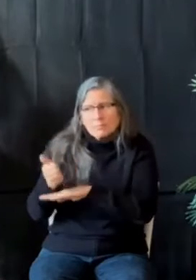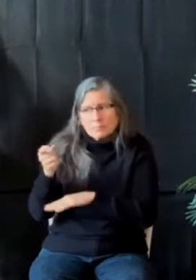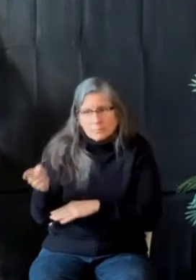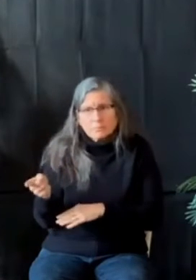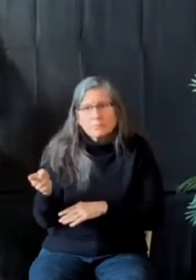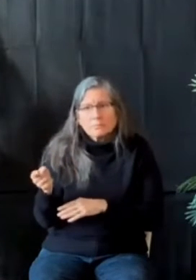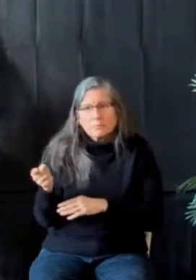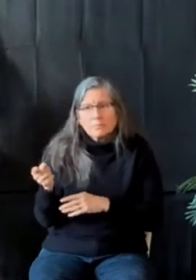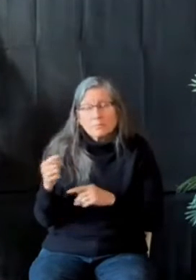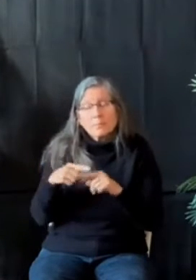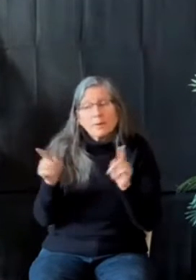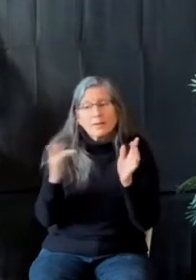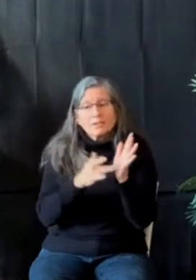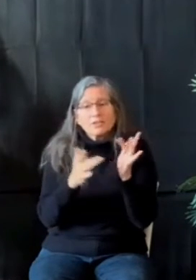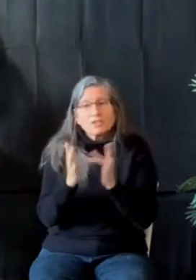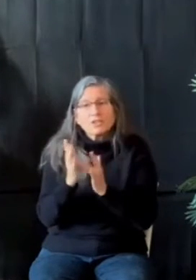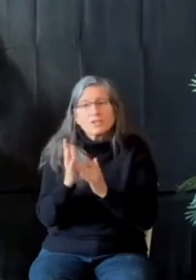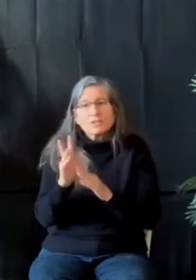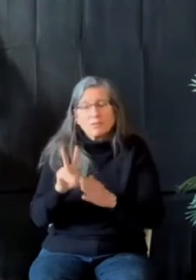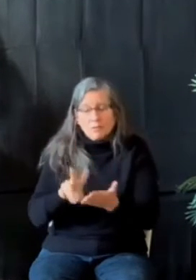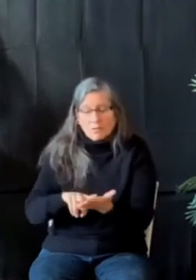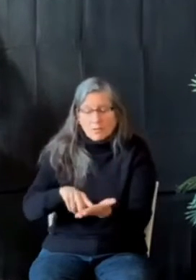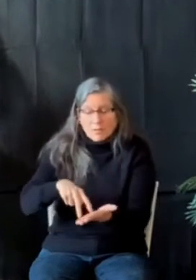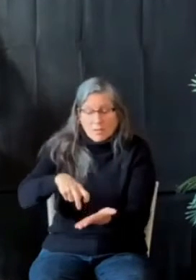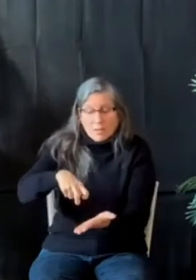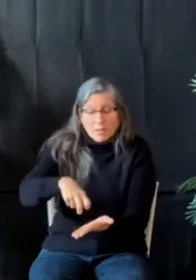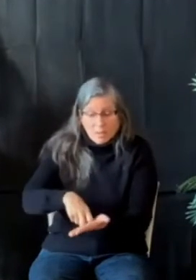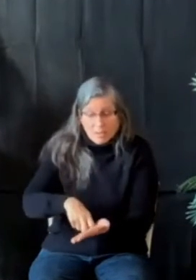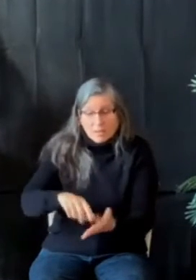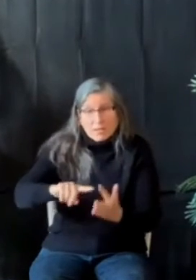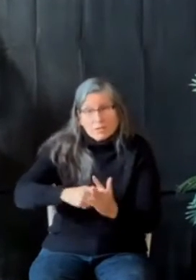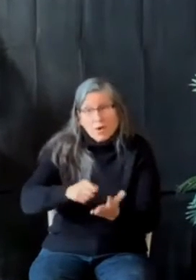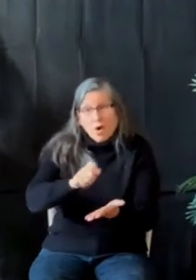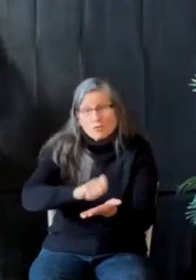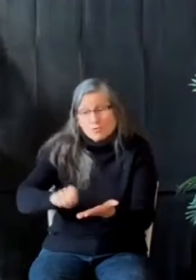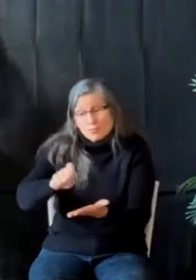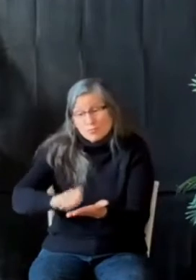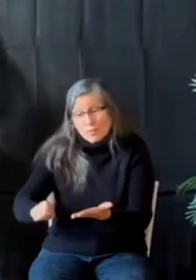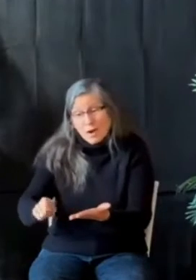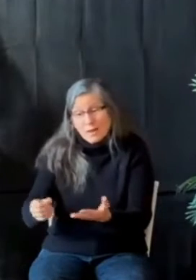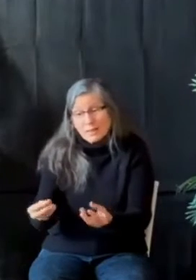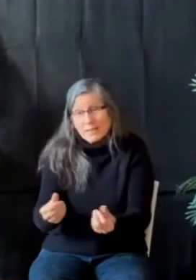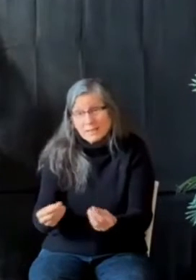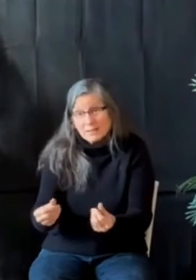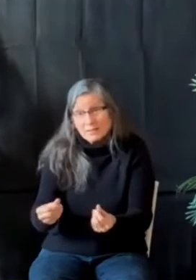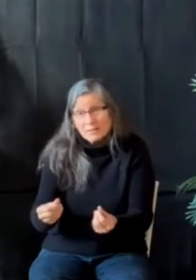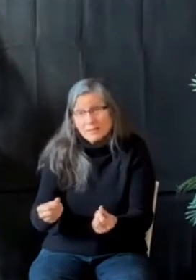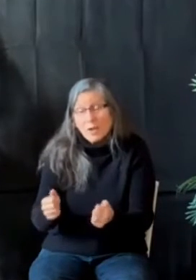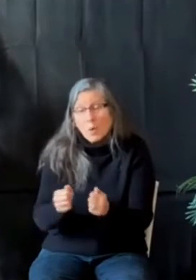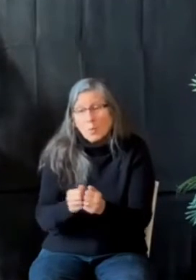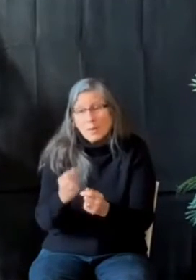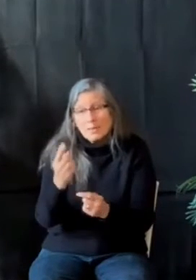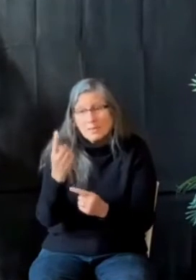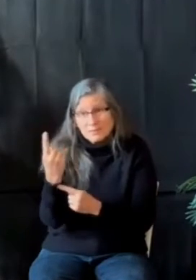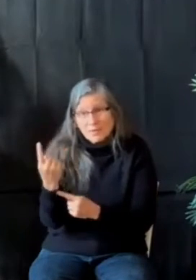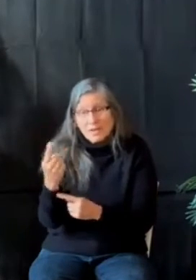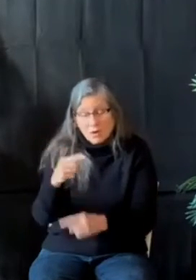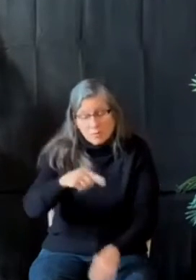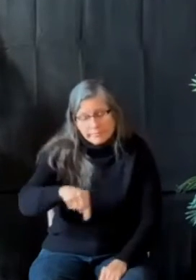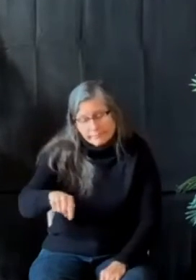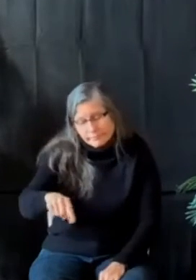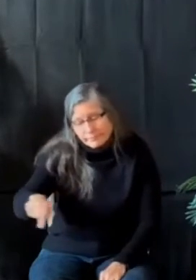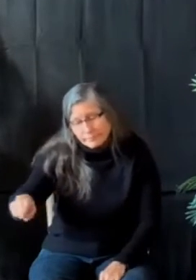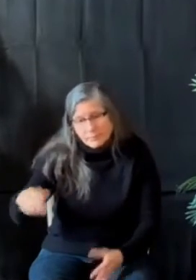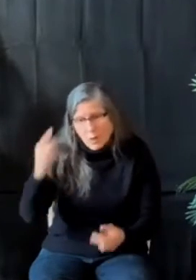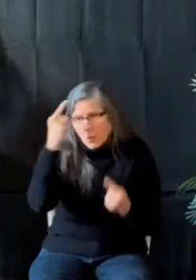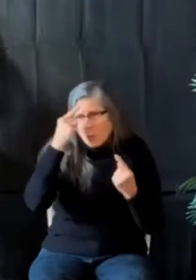But Jesus bent down and started to write on the ground with his finger. You